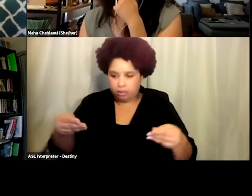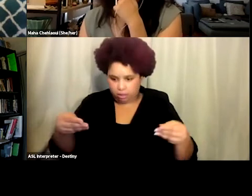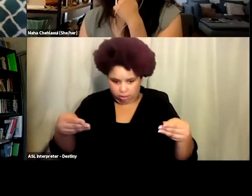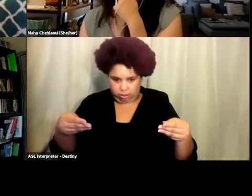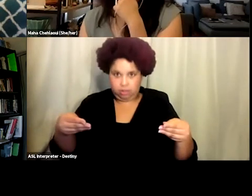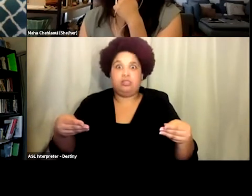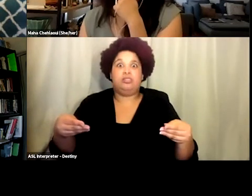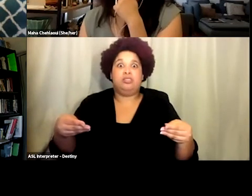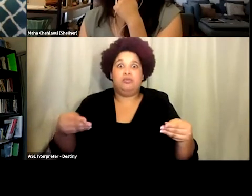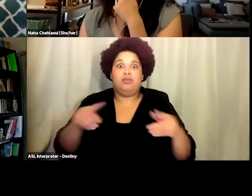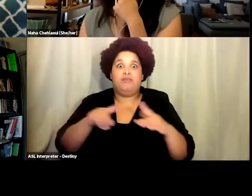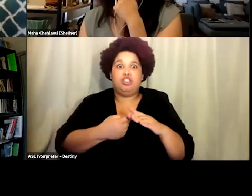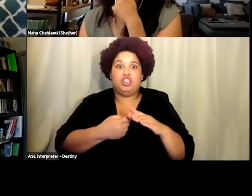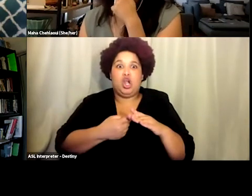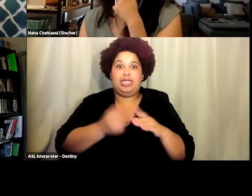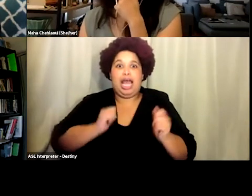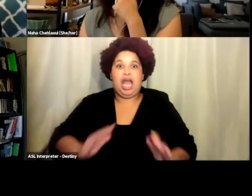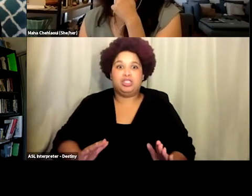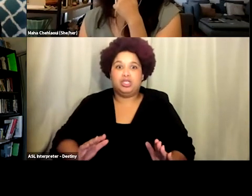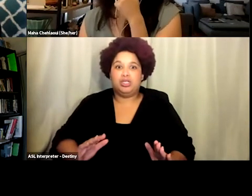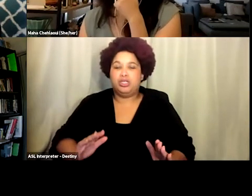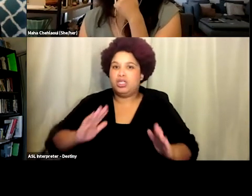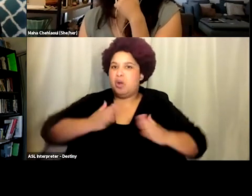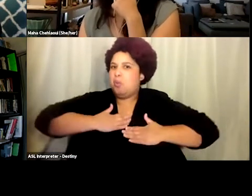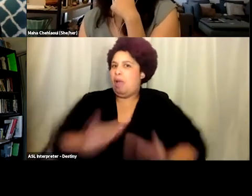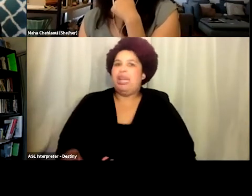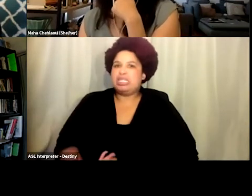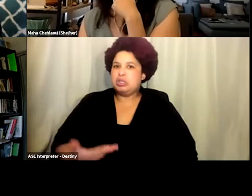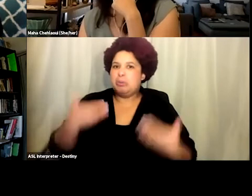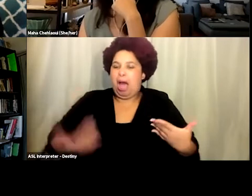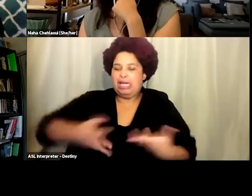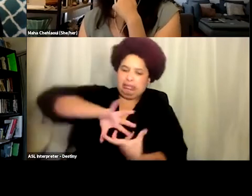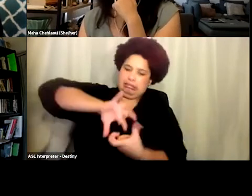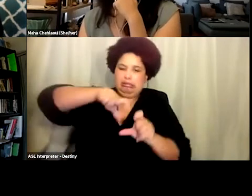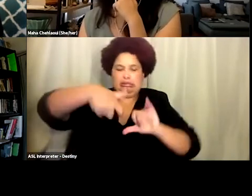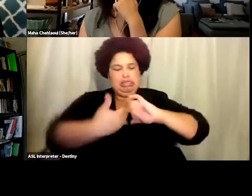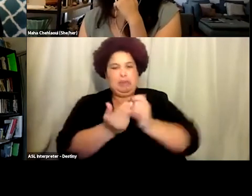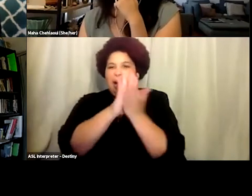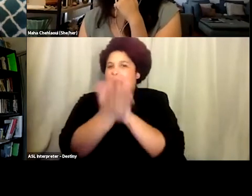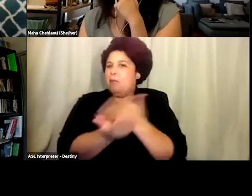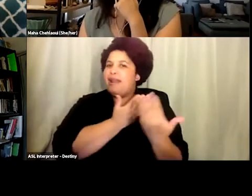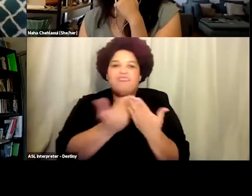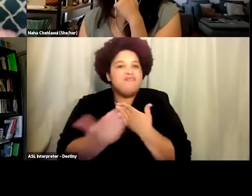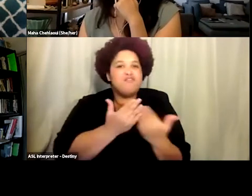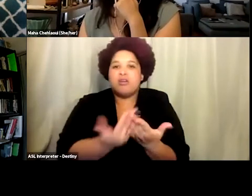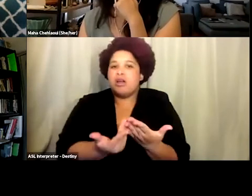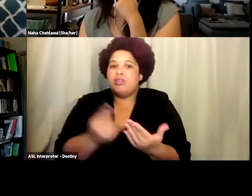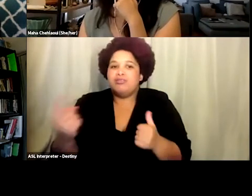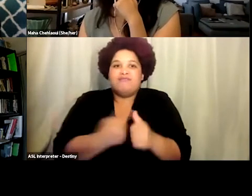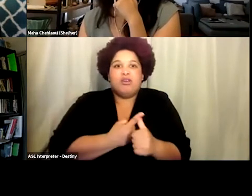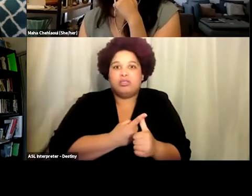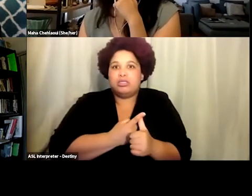know, when you first start as an actor, you are willing to twist your body in every shape and form to become whatever and whoever to get that those first